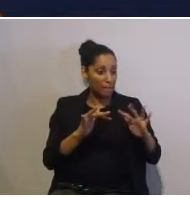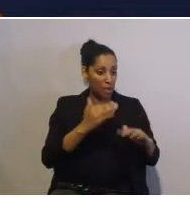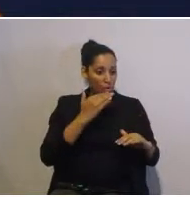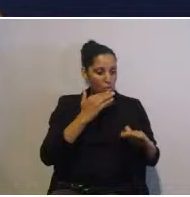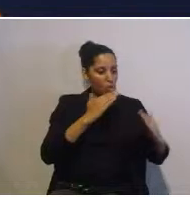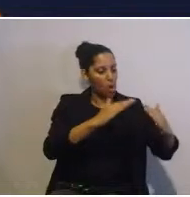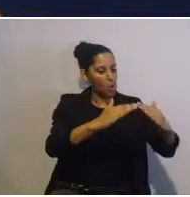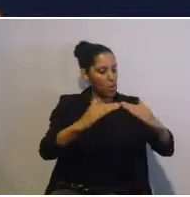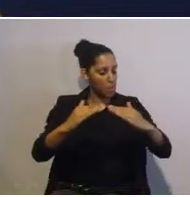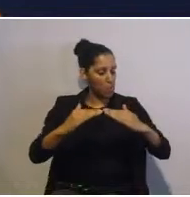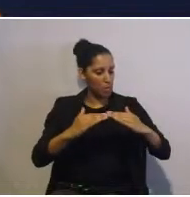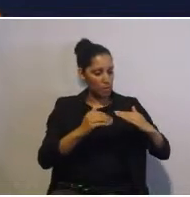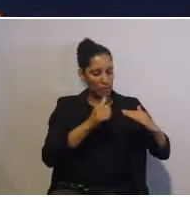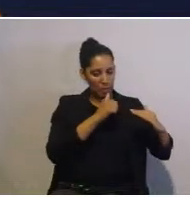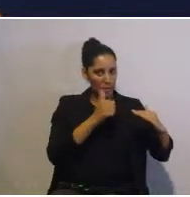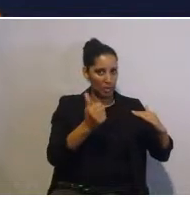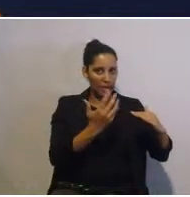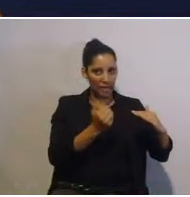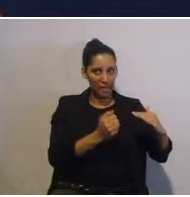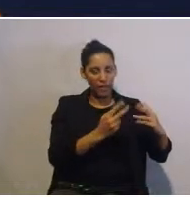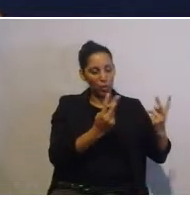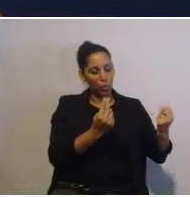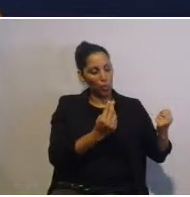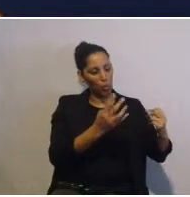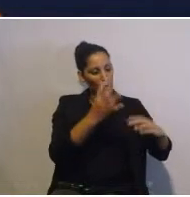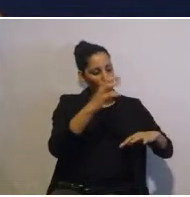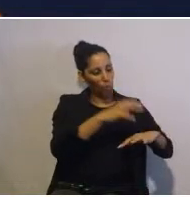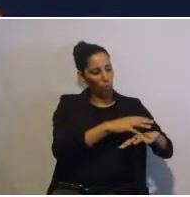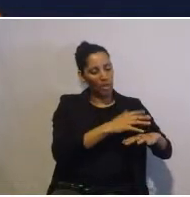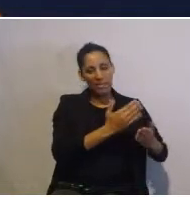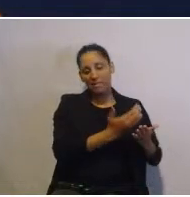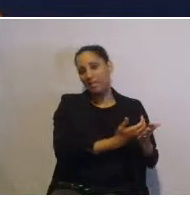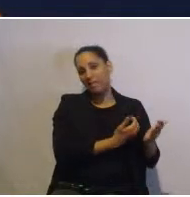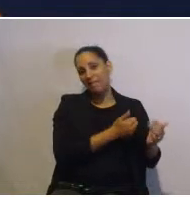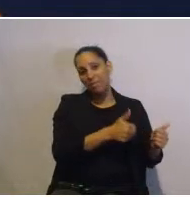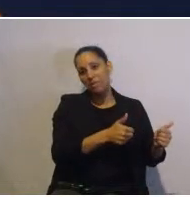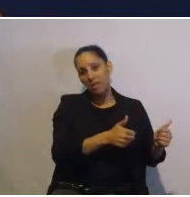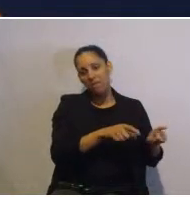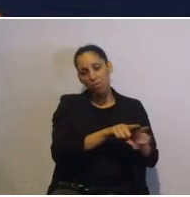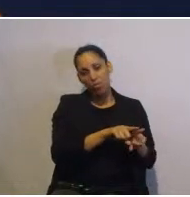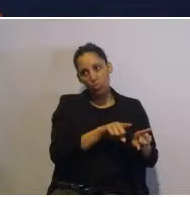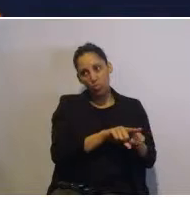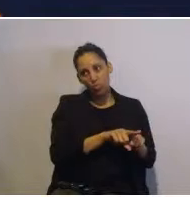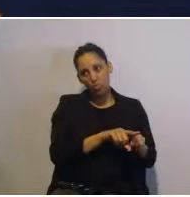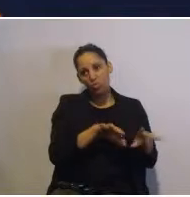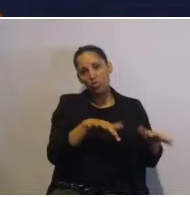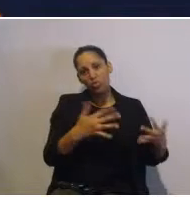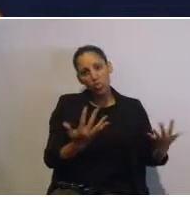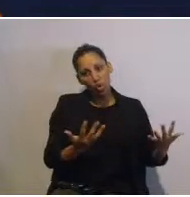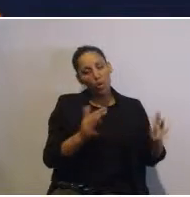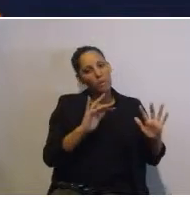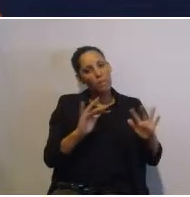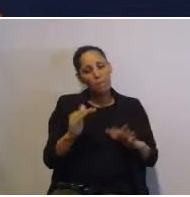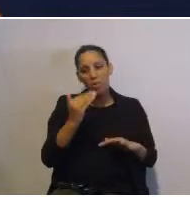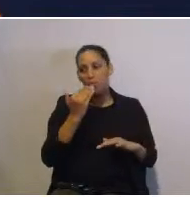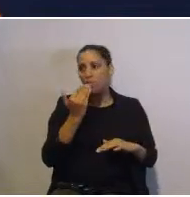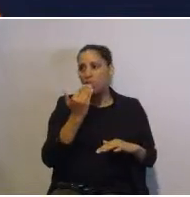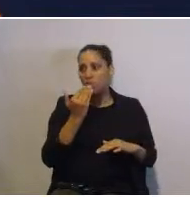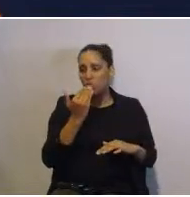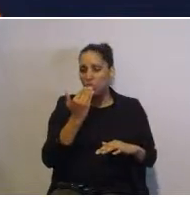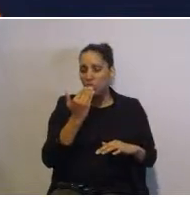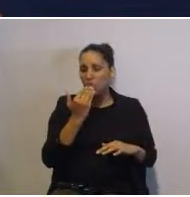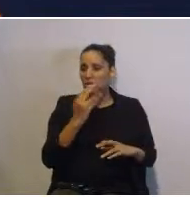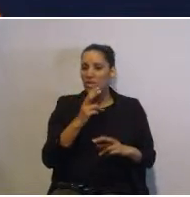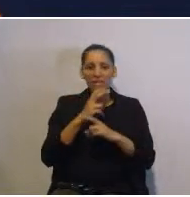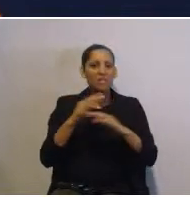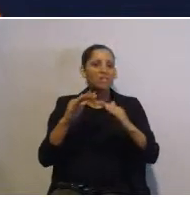using all these new things to save themselves also, and that's what the people in the cash-strapped communities